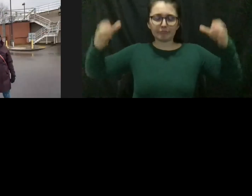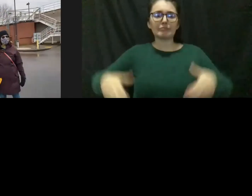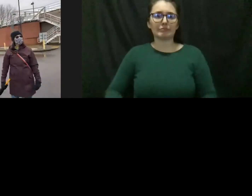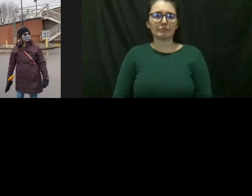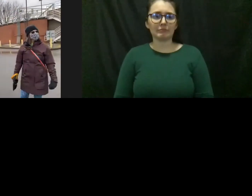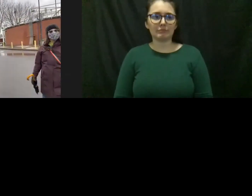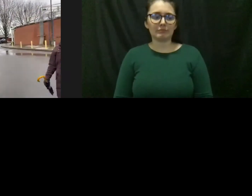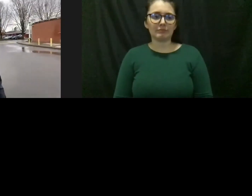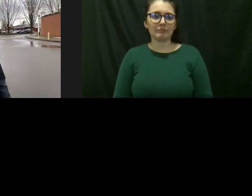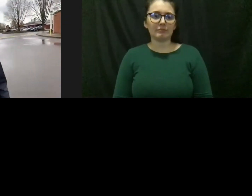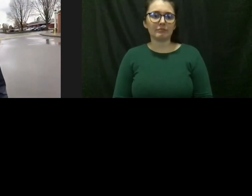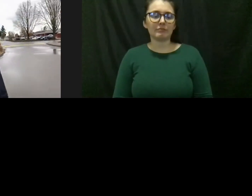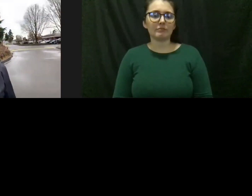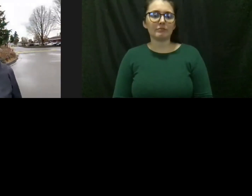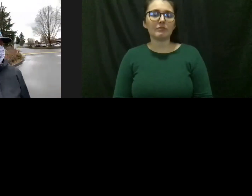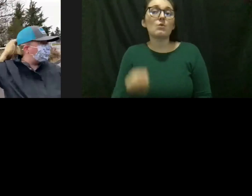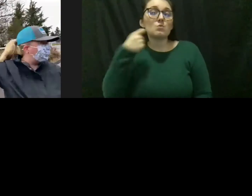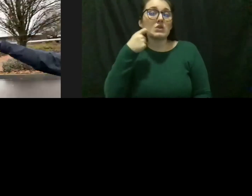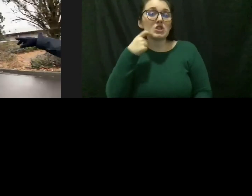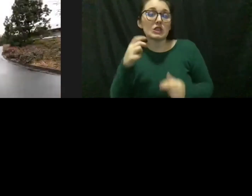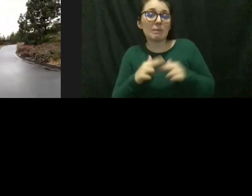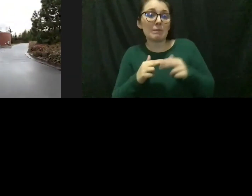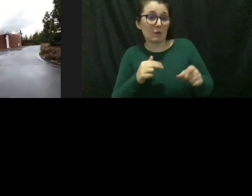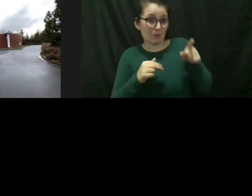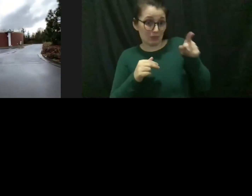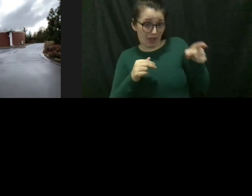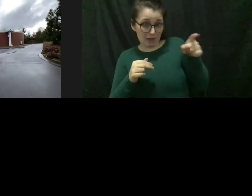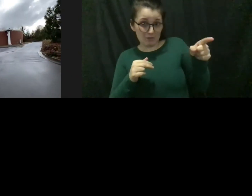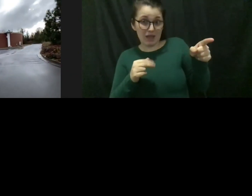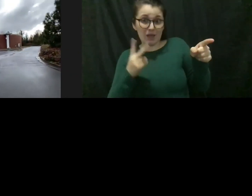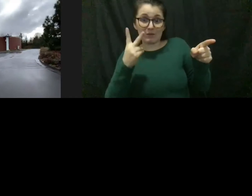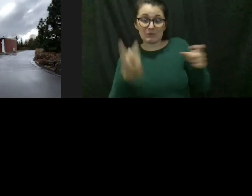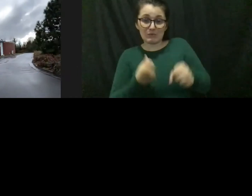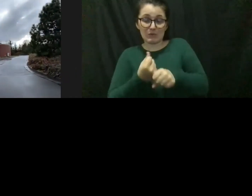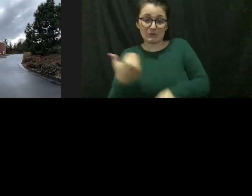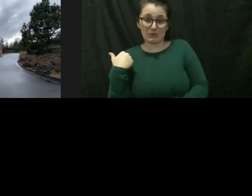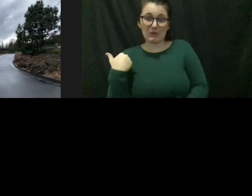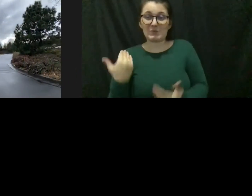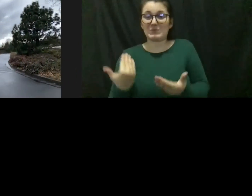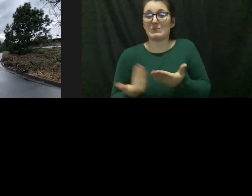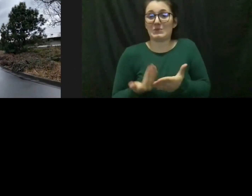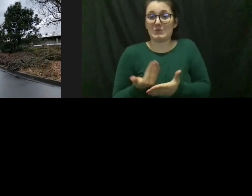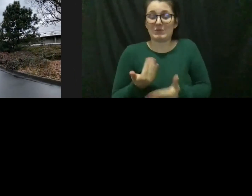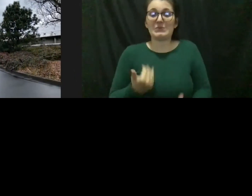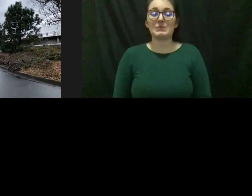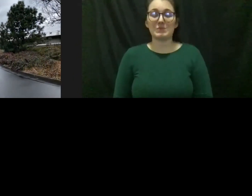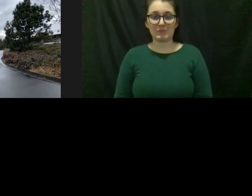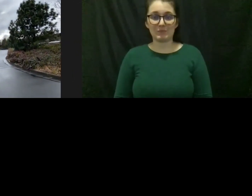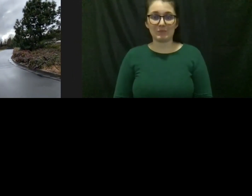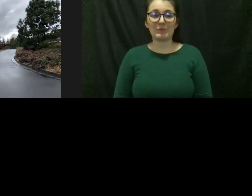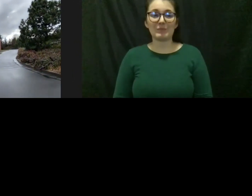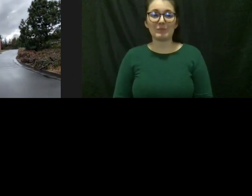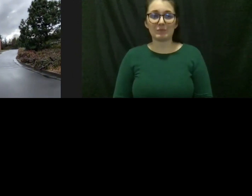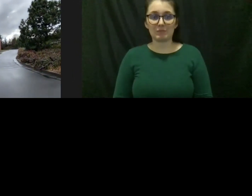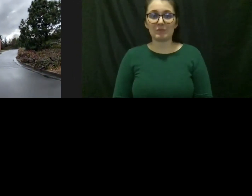down the solids. And this is also where we mainly pull off of our biogas, is in these structures